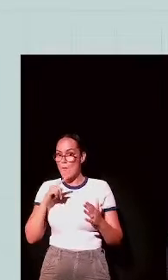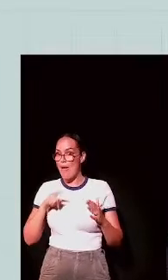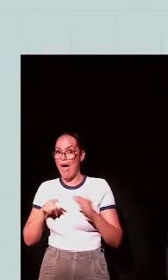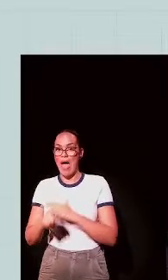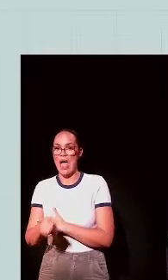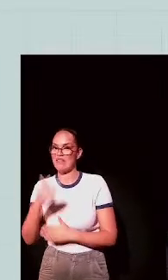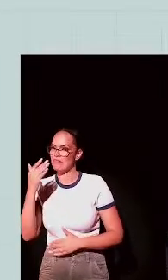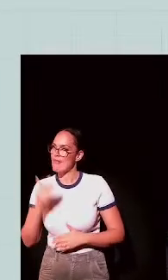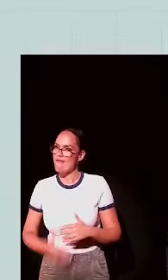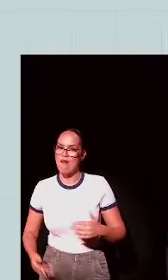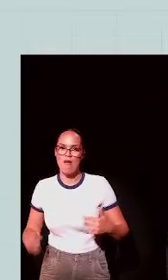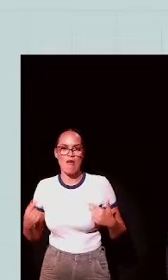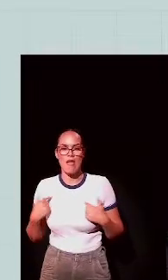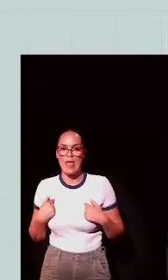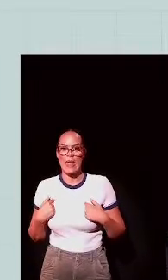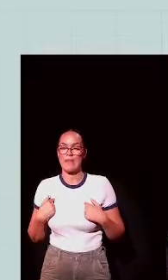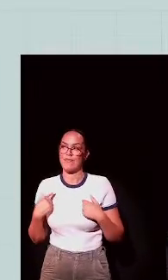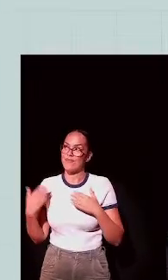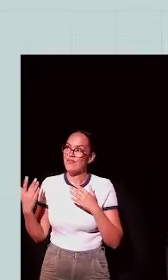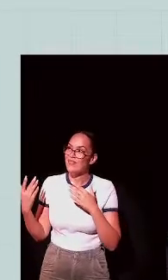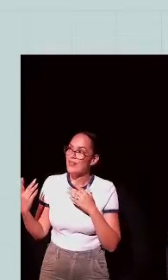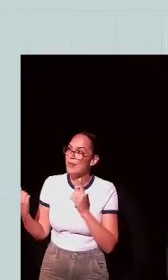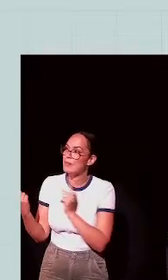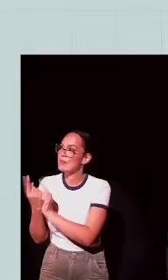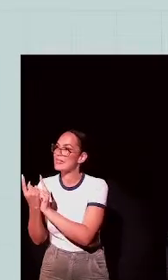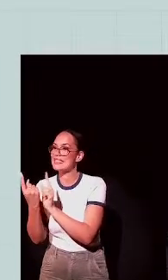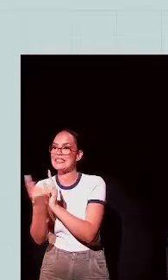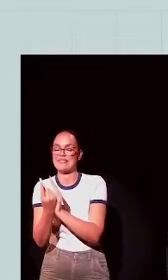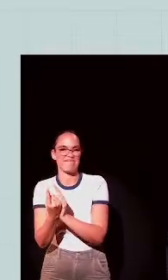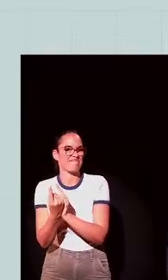Not going out, not seeing anyone.